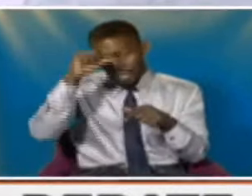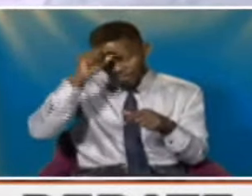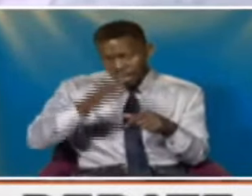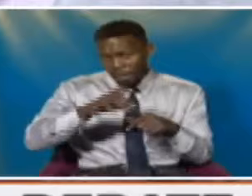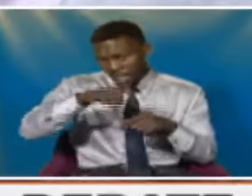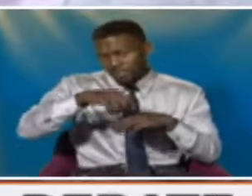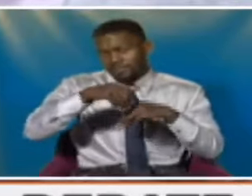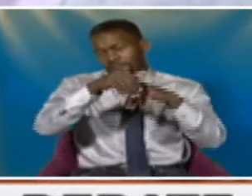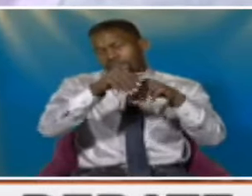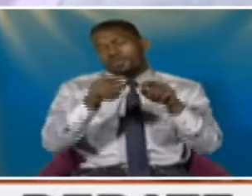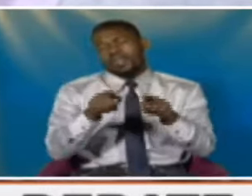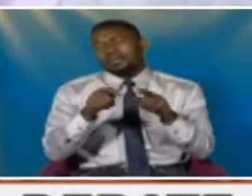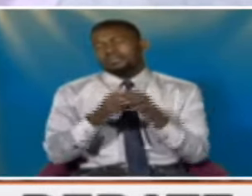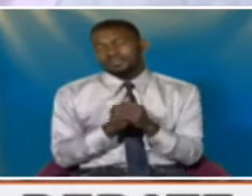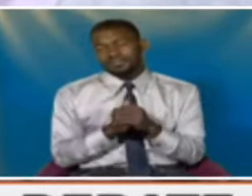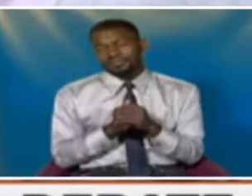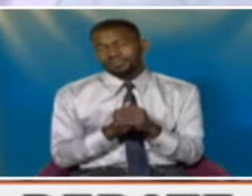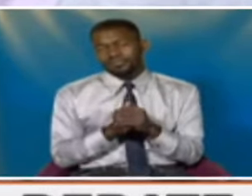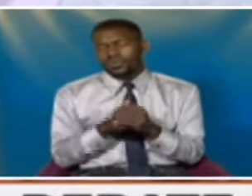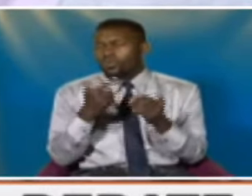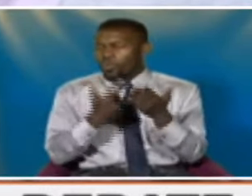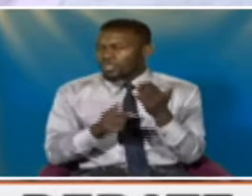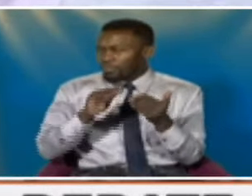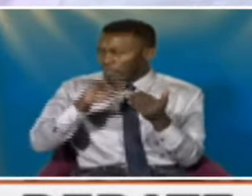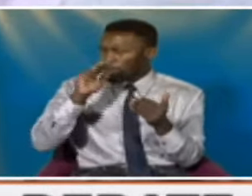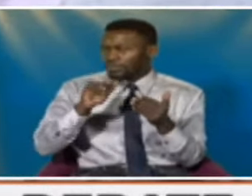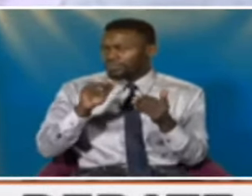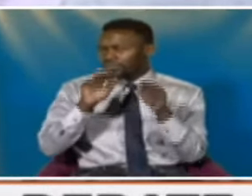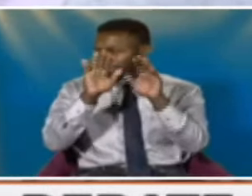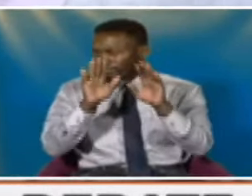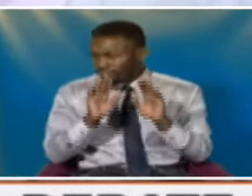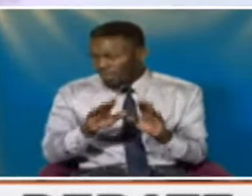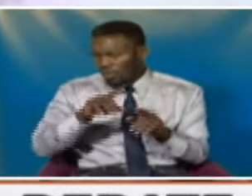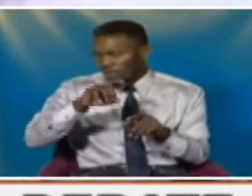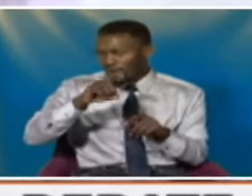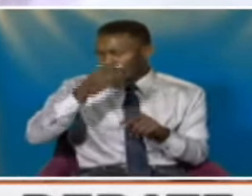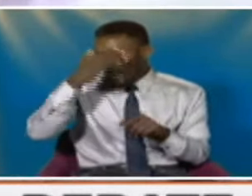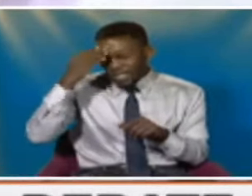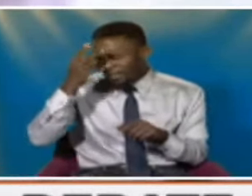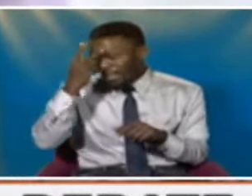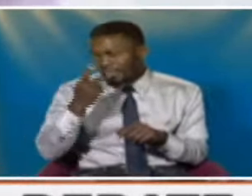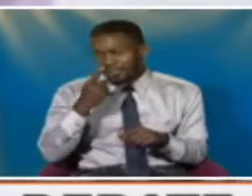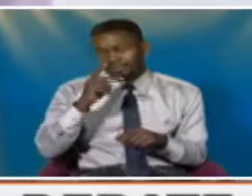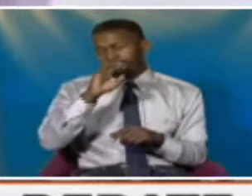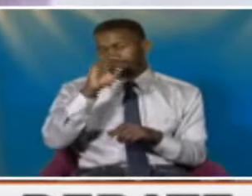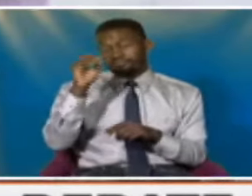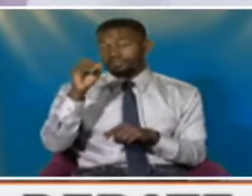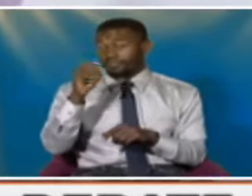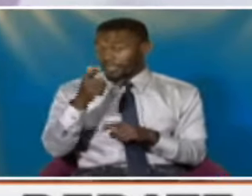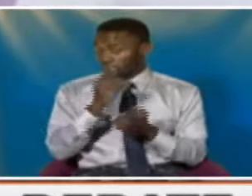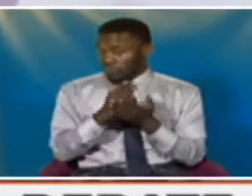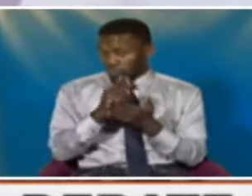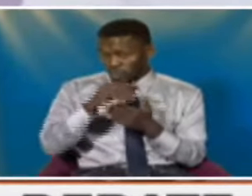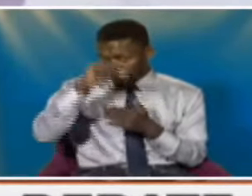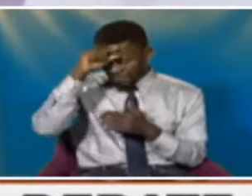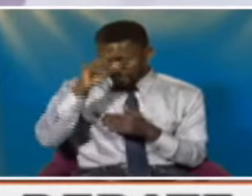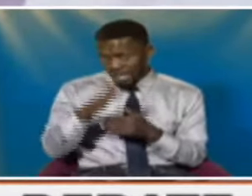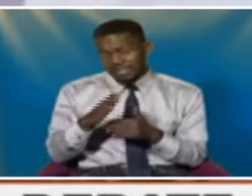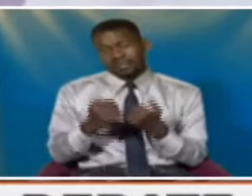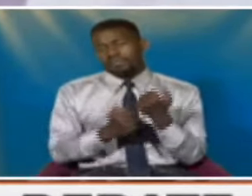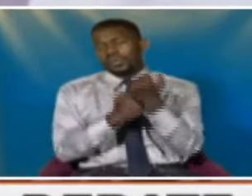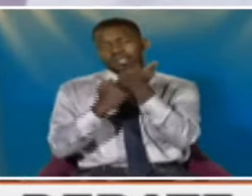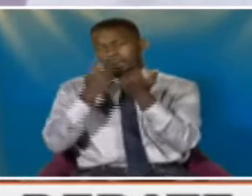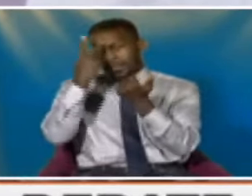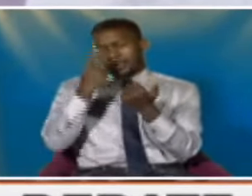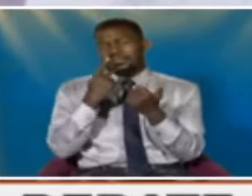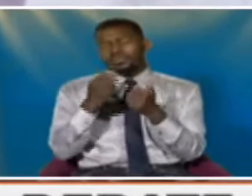jambo muhimu zaidi nataka kusisitiza ni kuwa tusisahau wazazi. Wazazi kama governor wetu ametuunga katusikia vilio